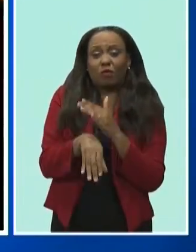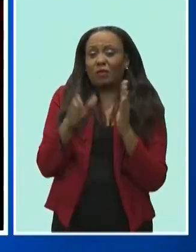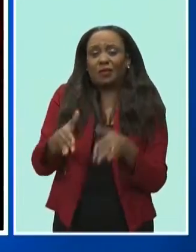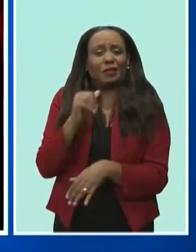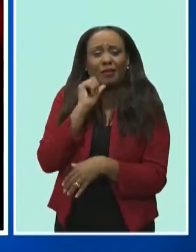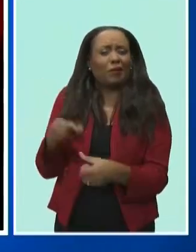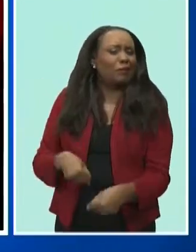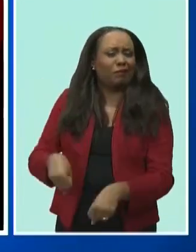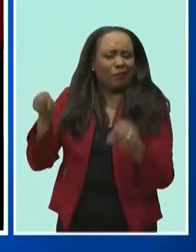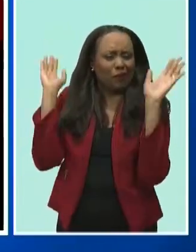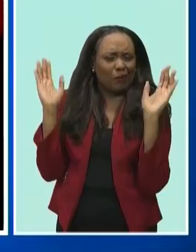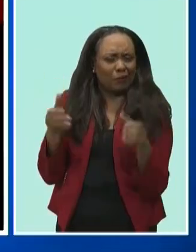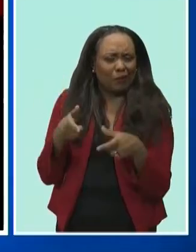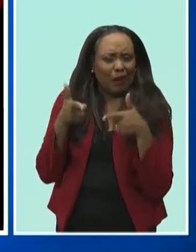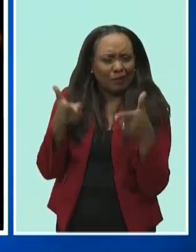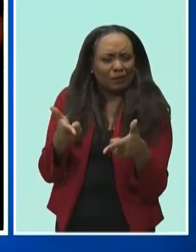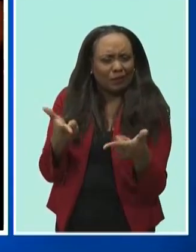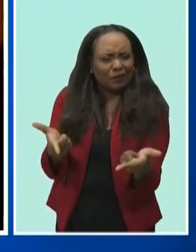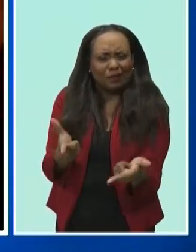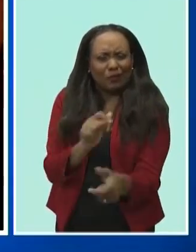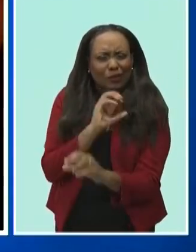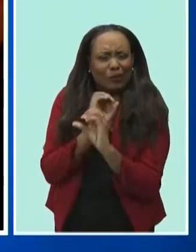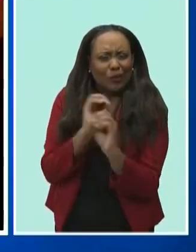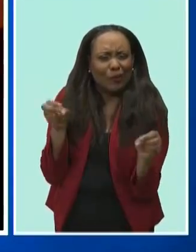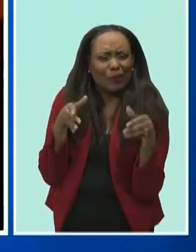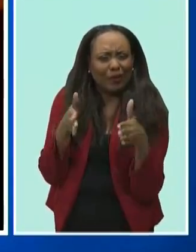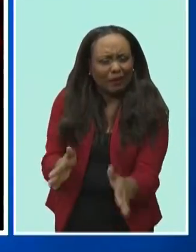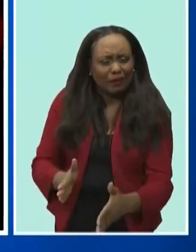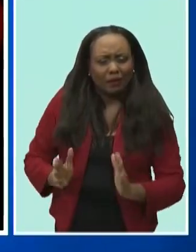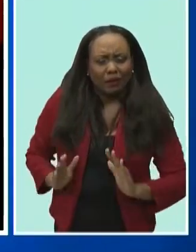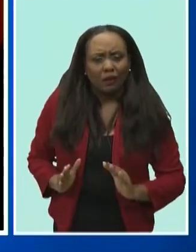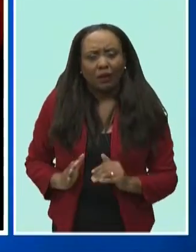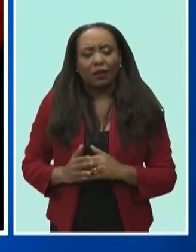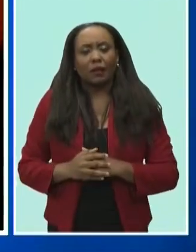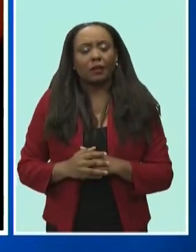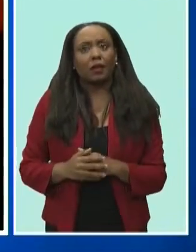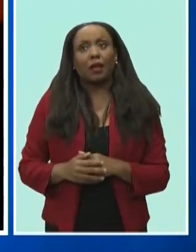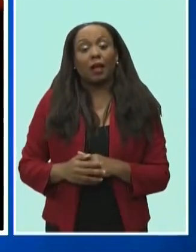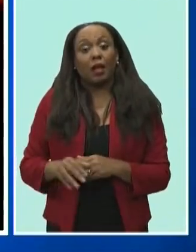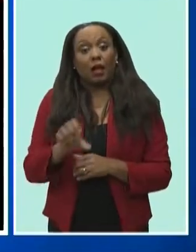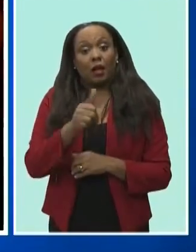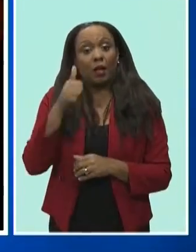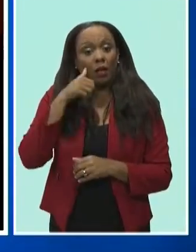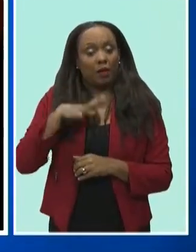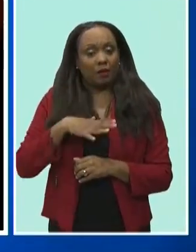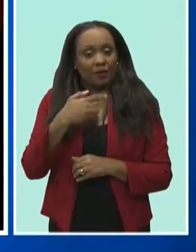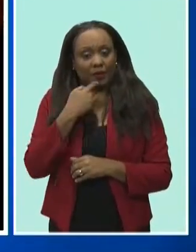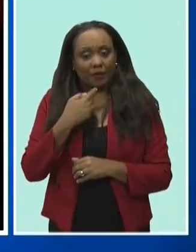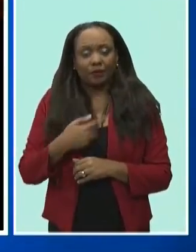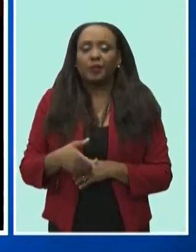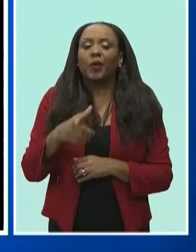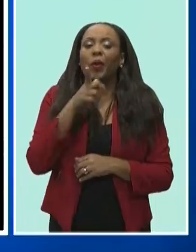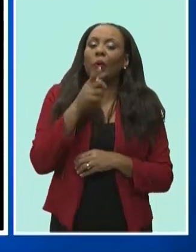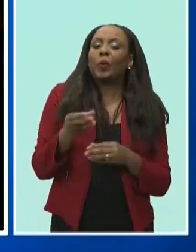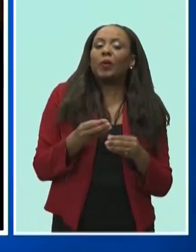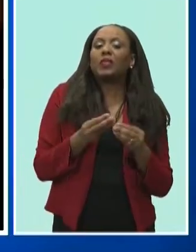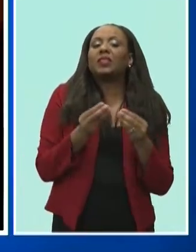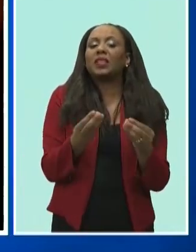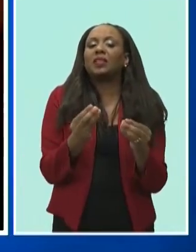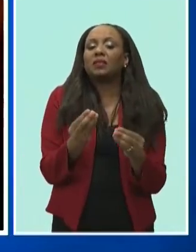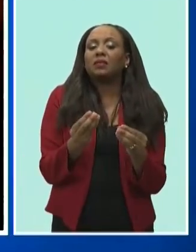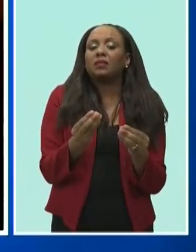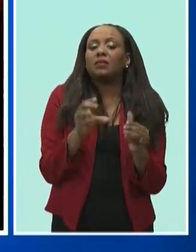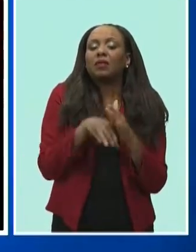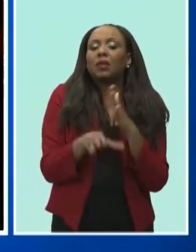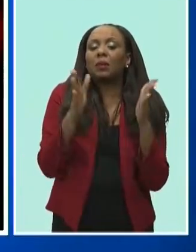not give up their guns. Well, Beatrice, that is, Thorne also says whoever is providing the criminals with